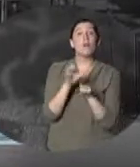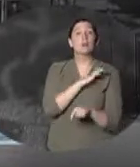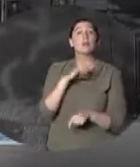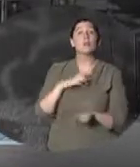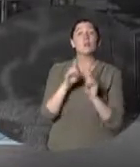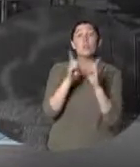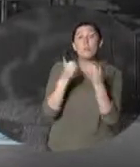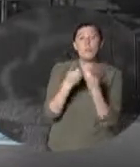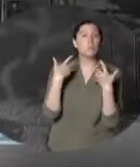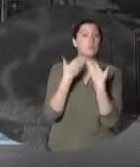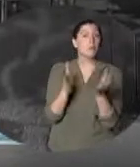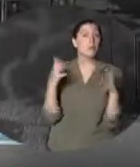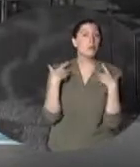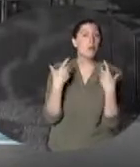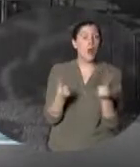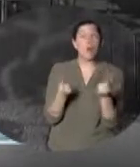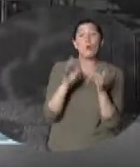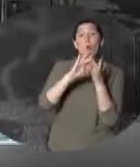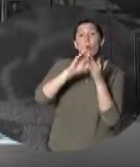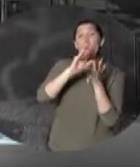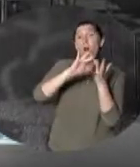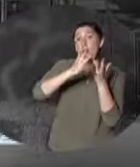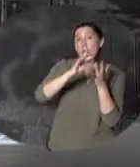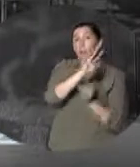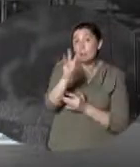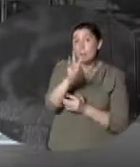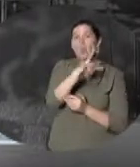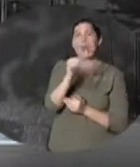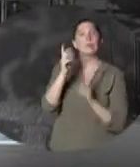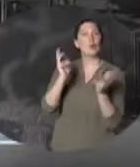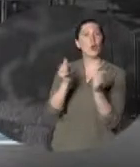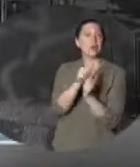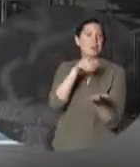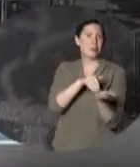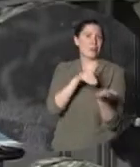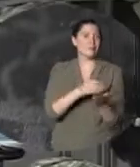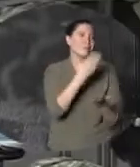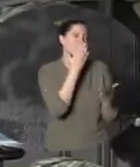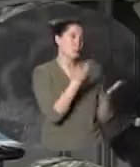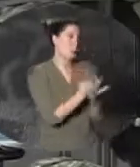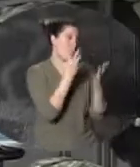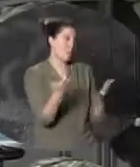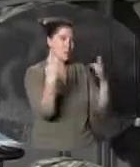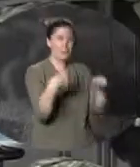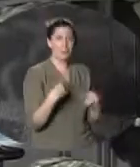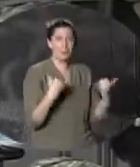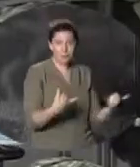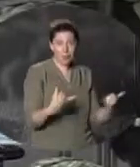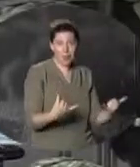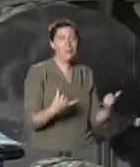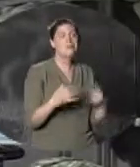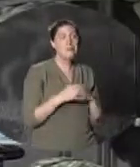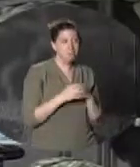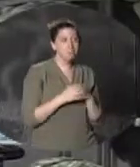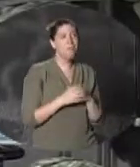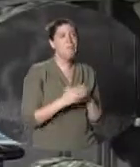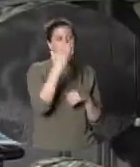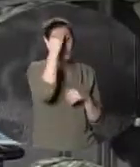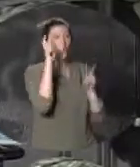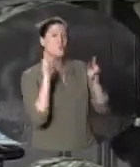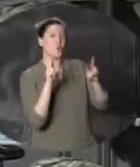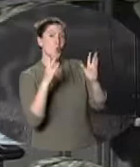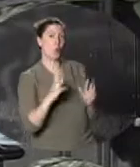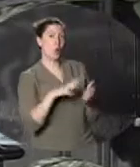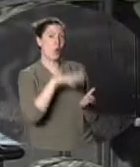Health website, and speaking directly to your clinician. Wonderful. Well, thank you so much, Doctor, for being here today. I know our viewers have learned a